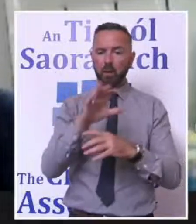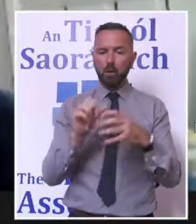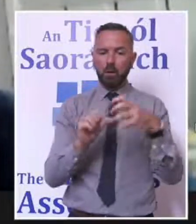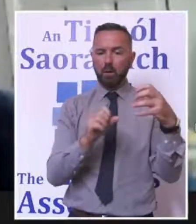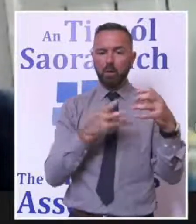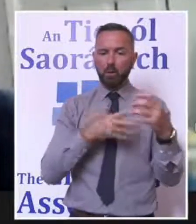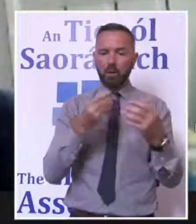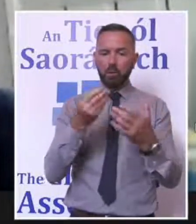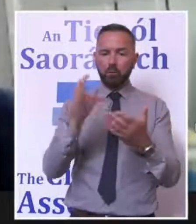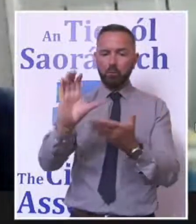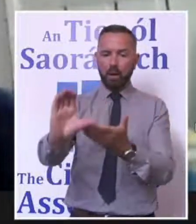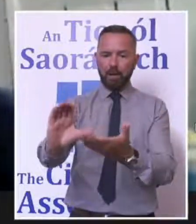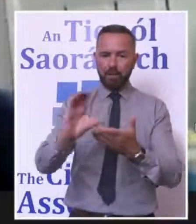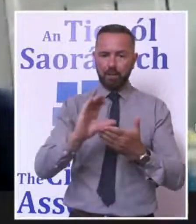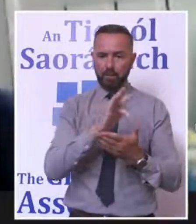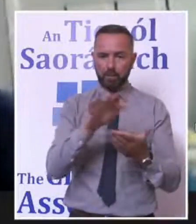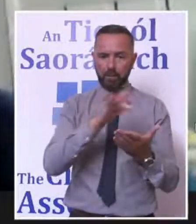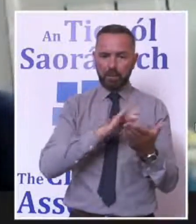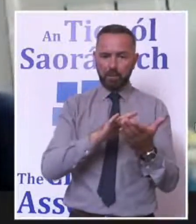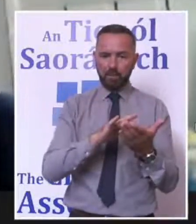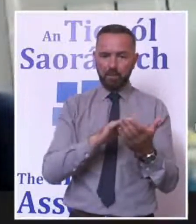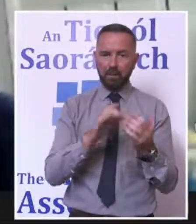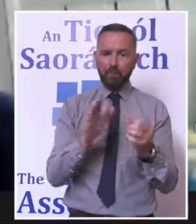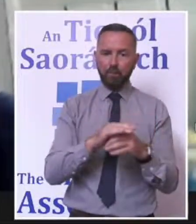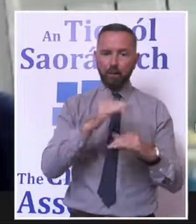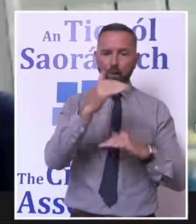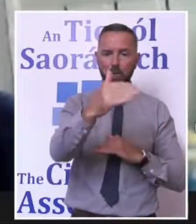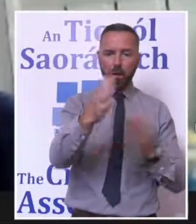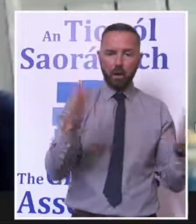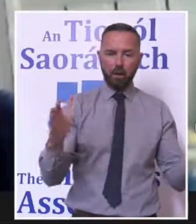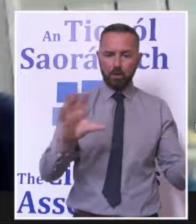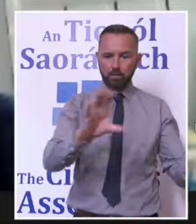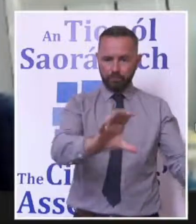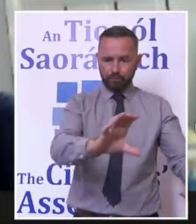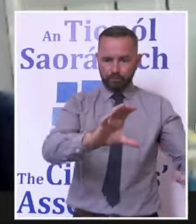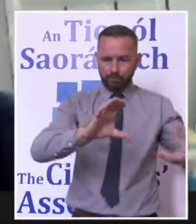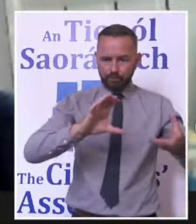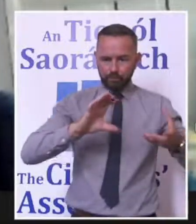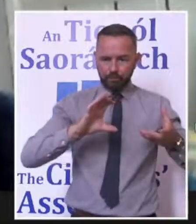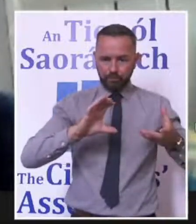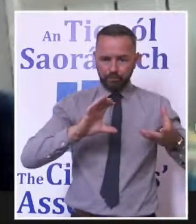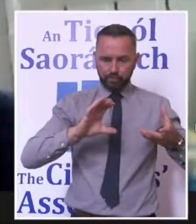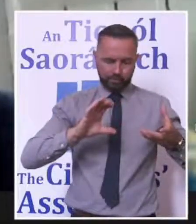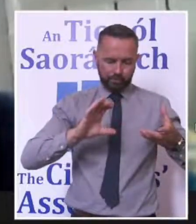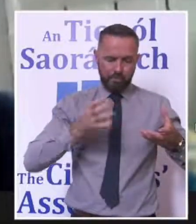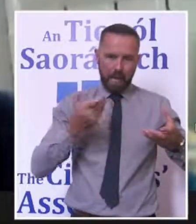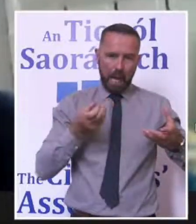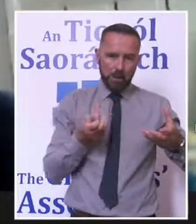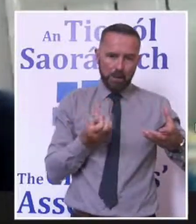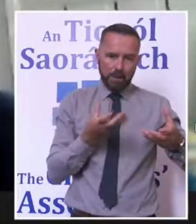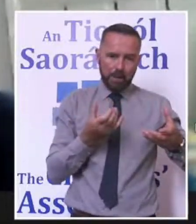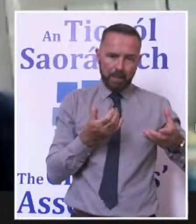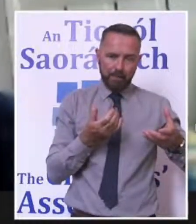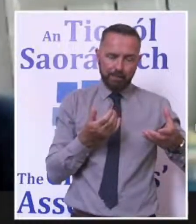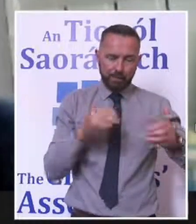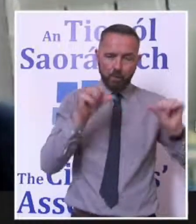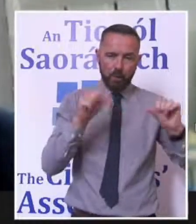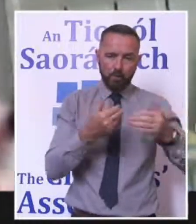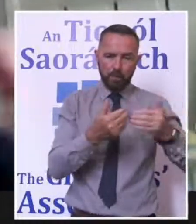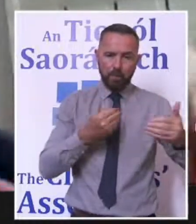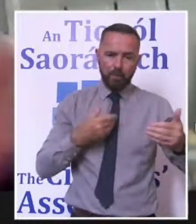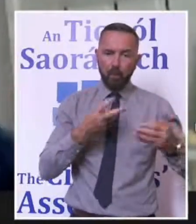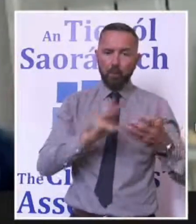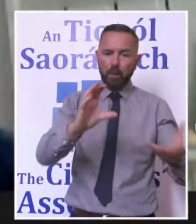from Central Exchequer, they are block grants, and there's a degree of independence in how those block grants are spent, having regard to the